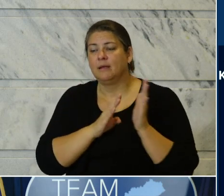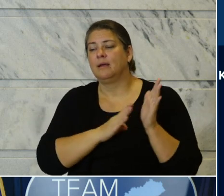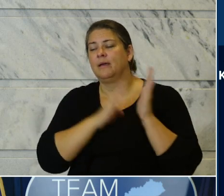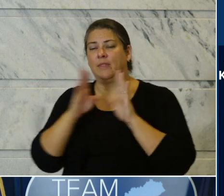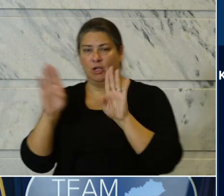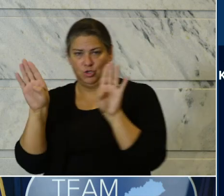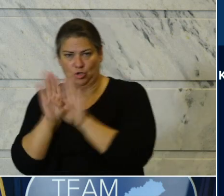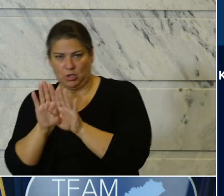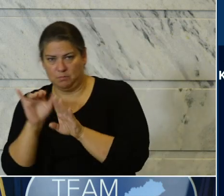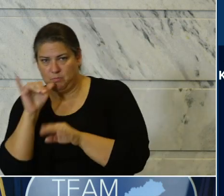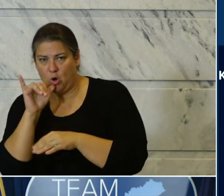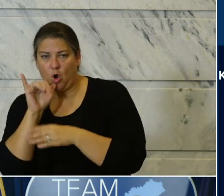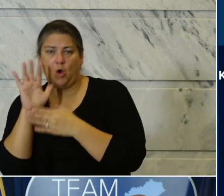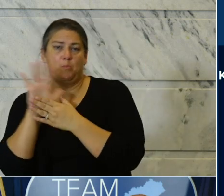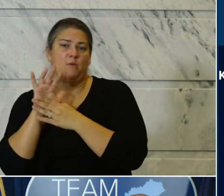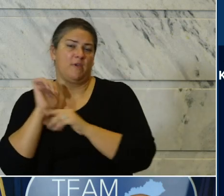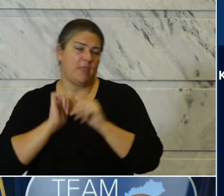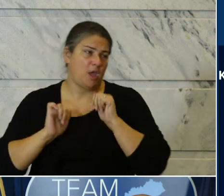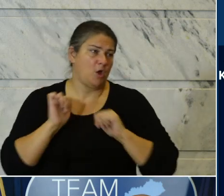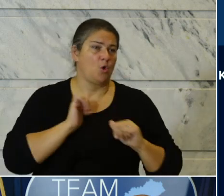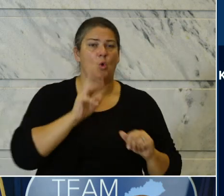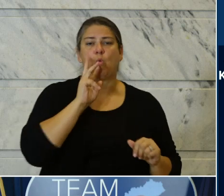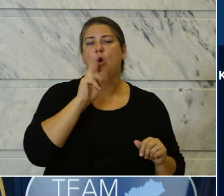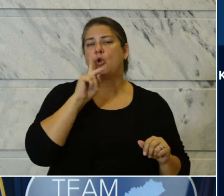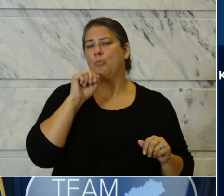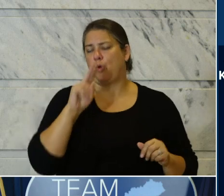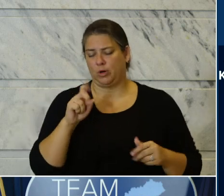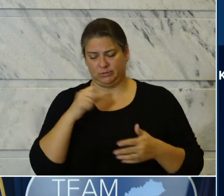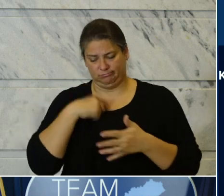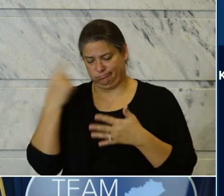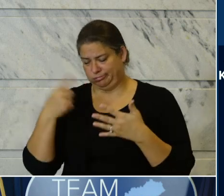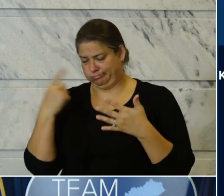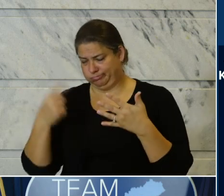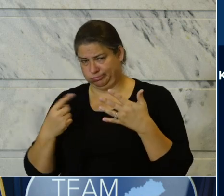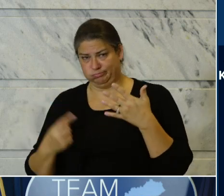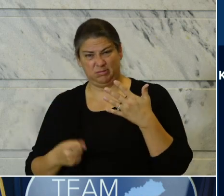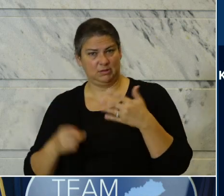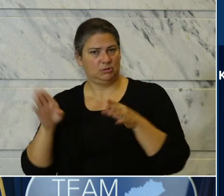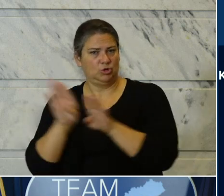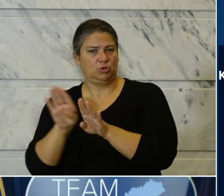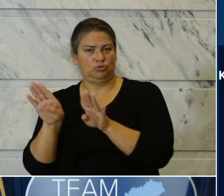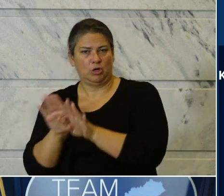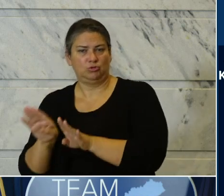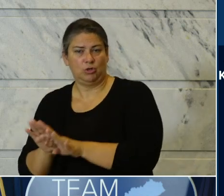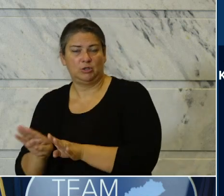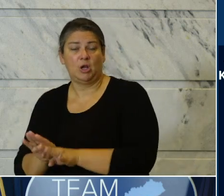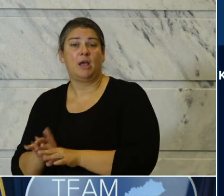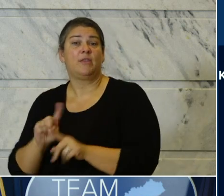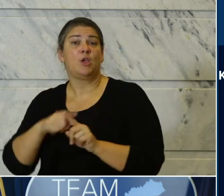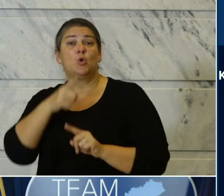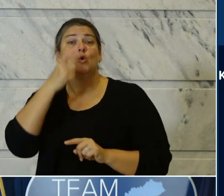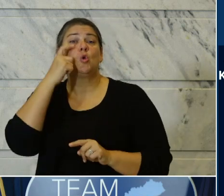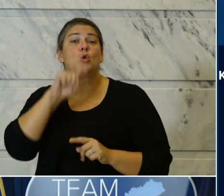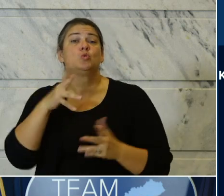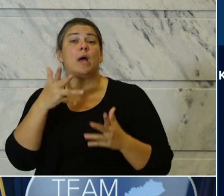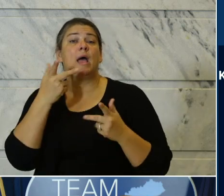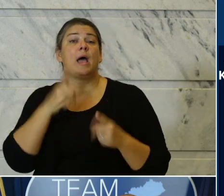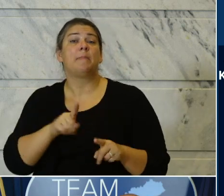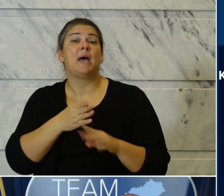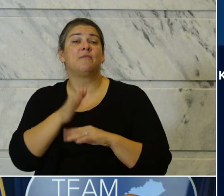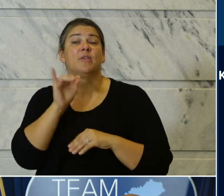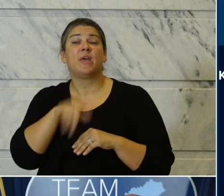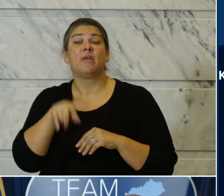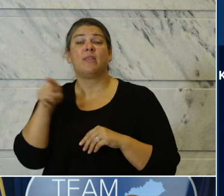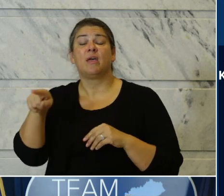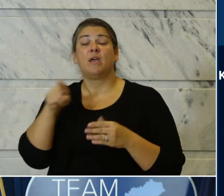and movie theaters and water parks and limited them significantly. And then you started to see within weeks the beginning of a